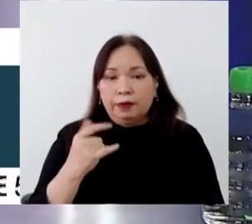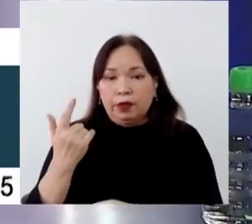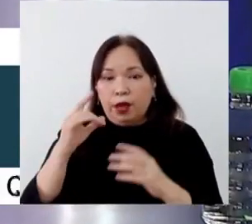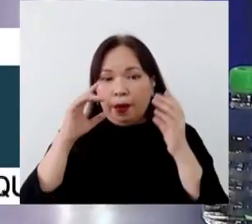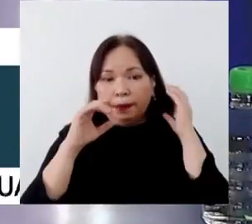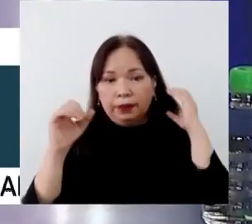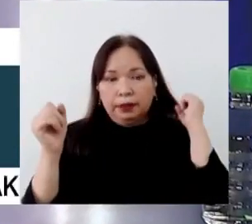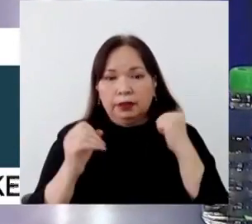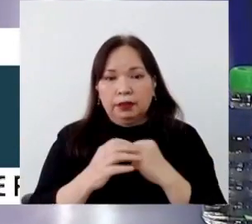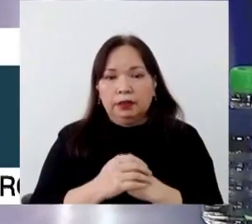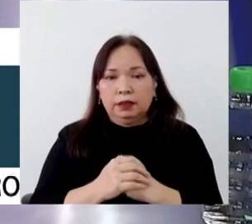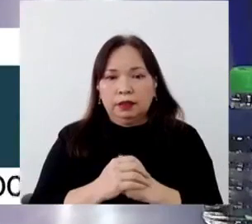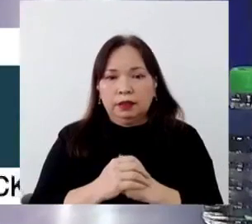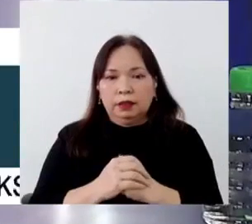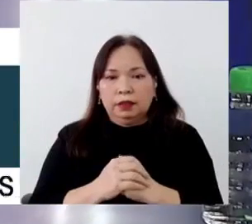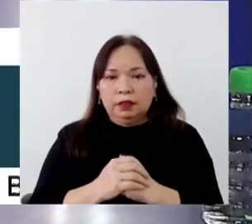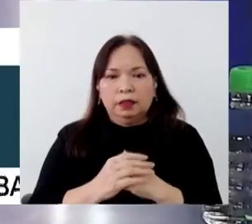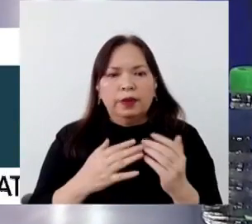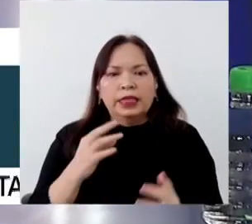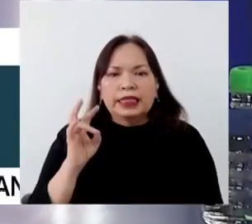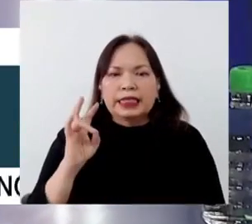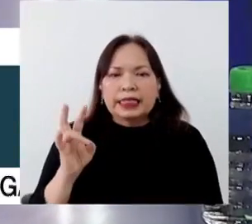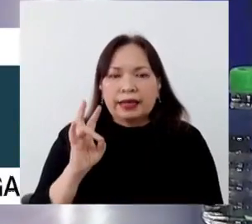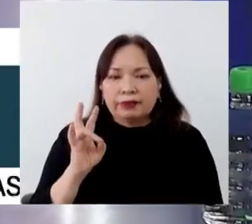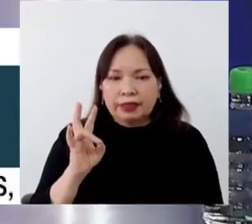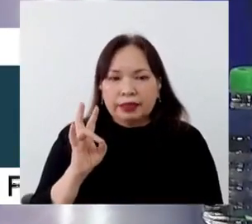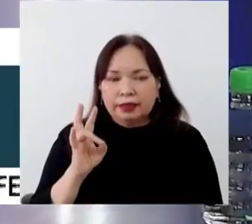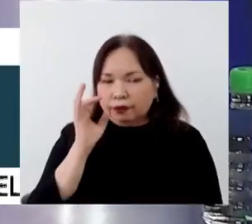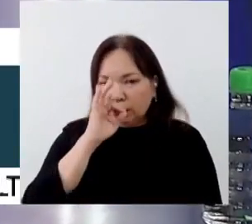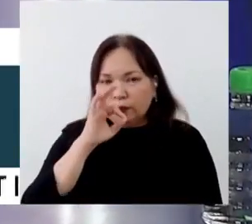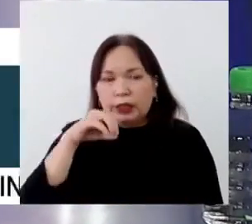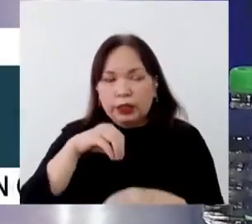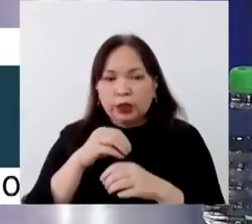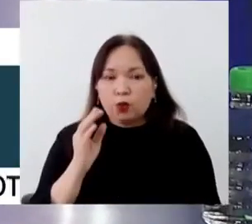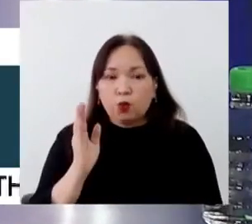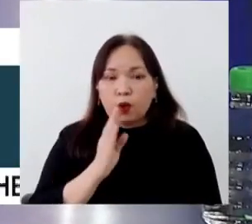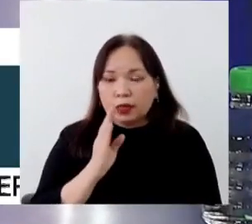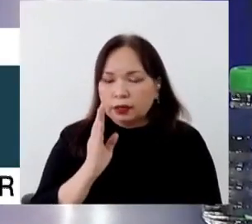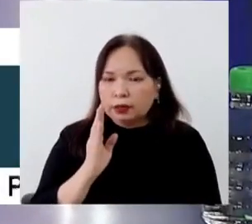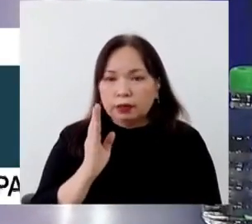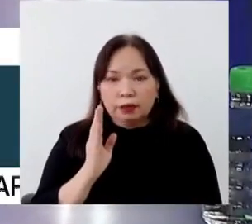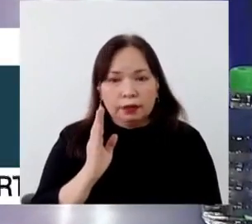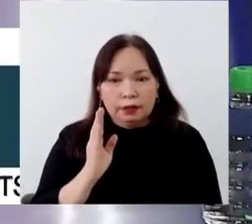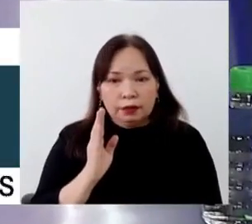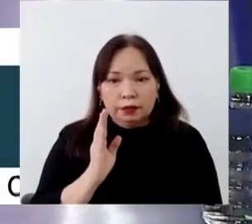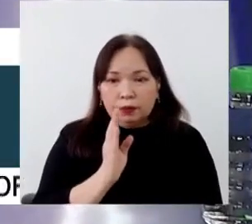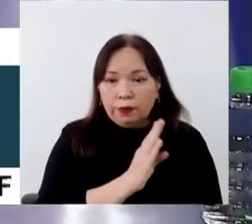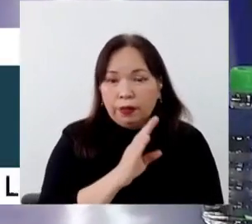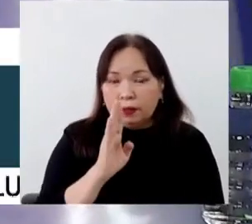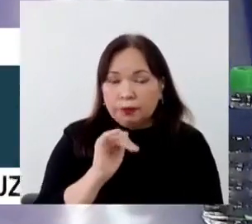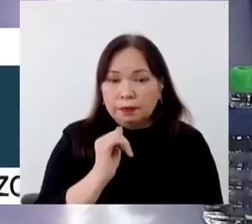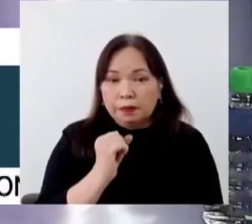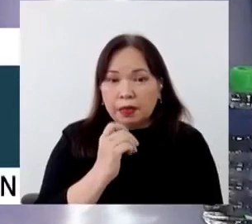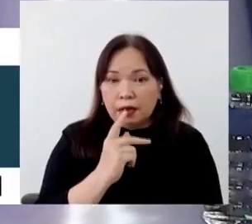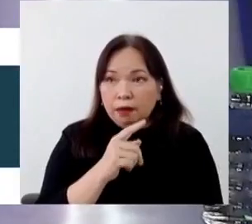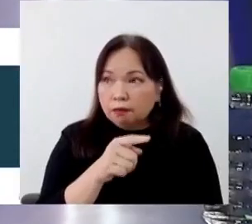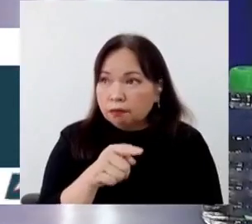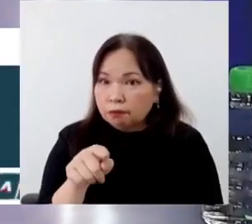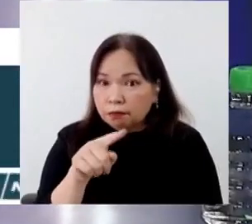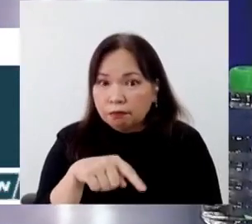thinking about the Kababayans. There are 70 of them in the West Bank. But nobody is interested there. No, not one